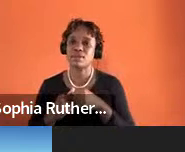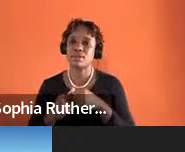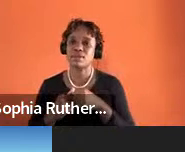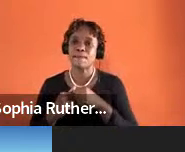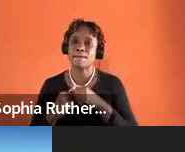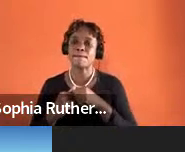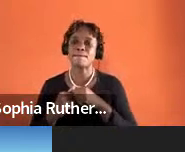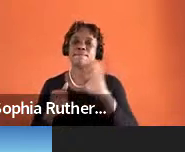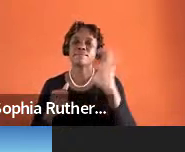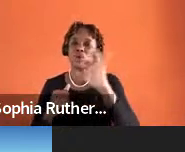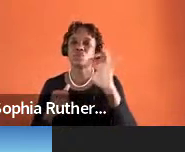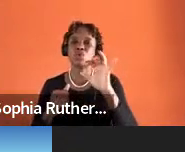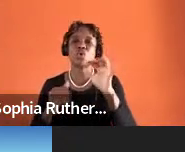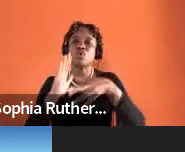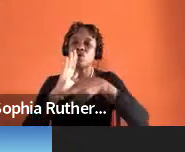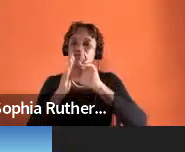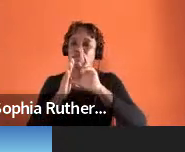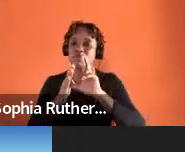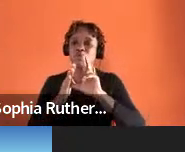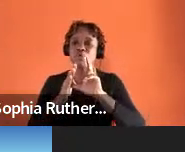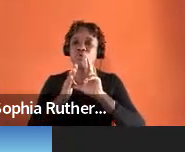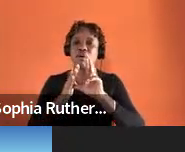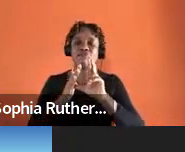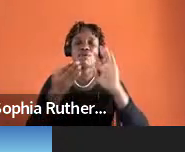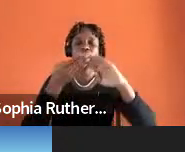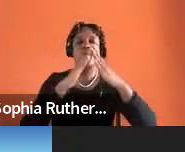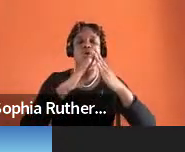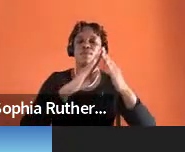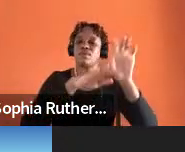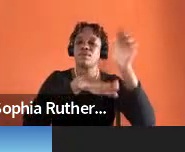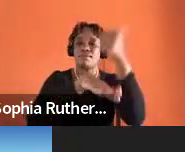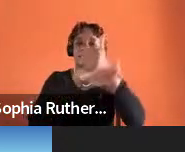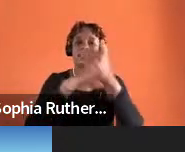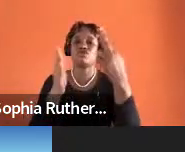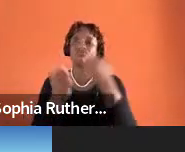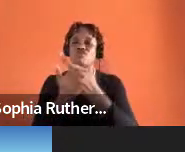community-based rehabilitation services were also examined.